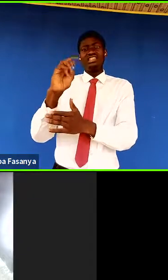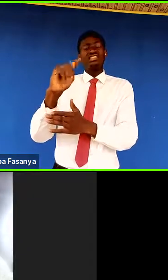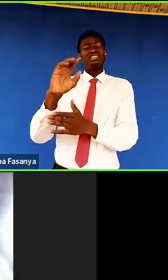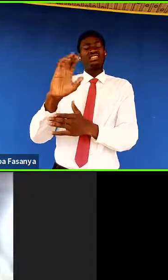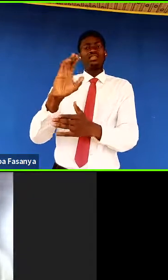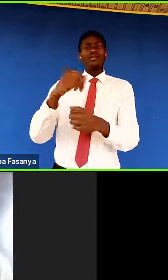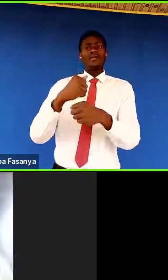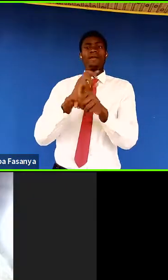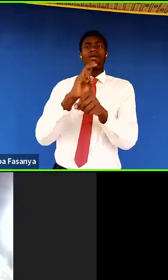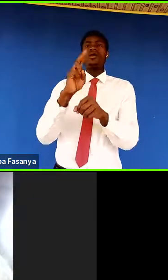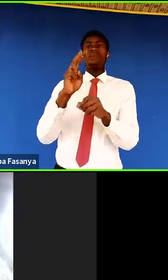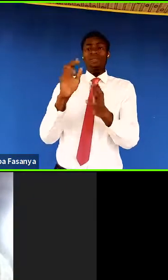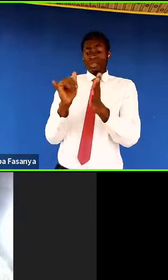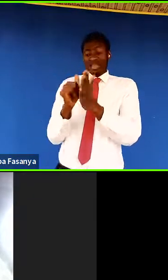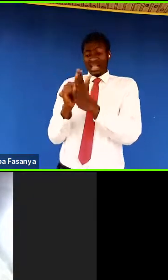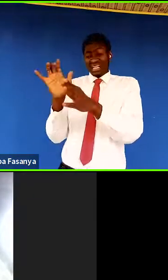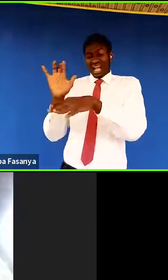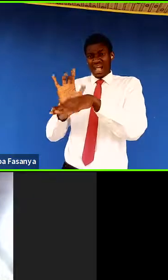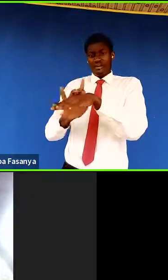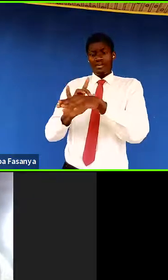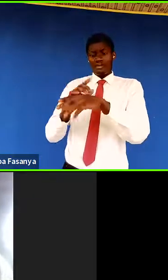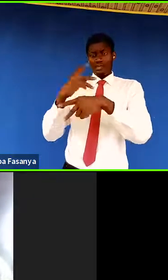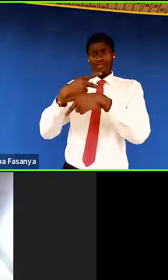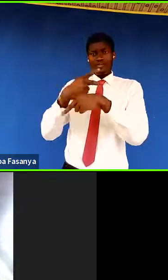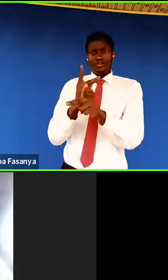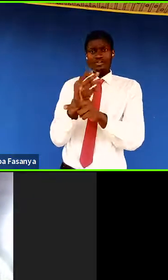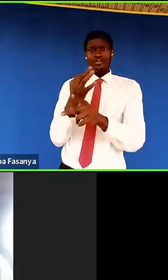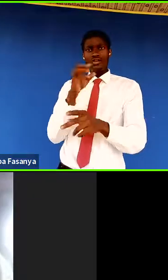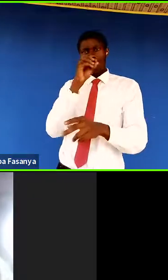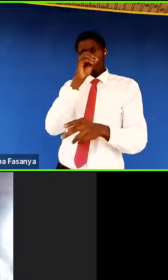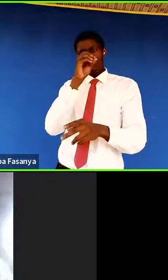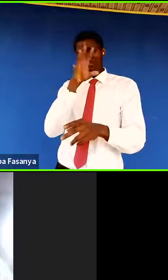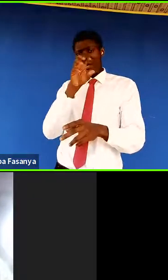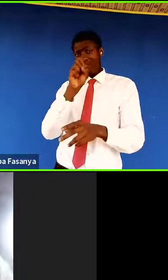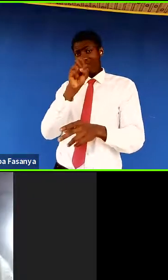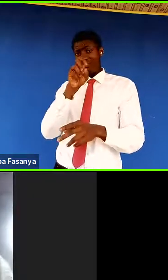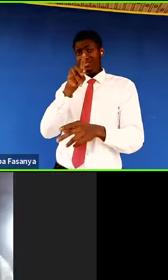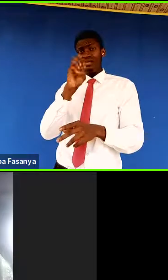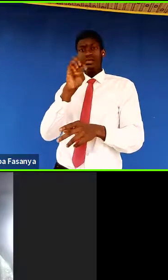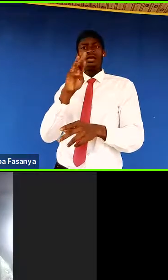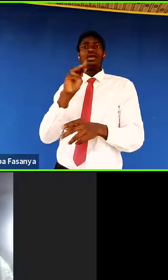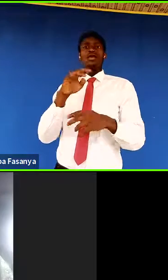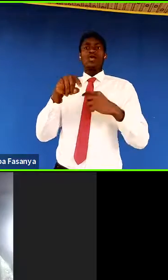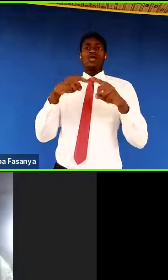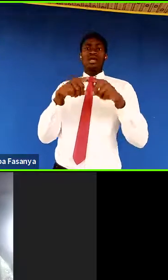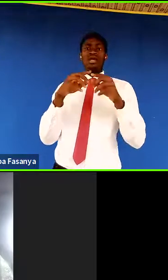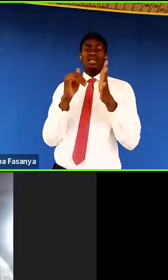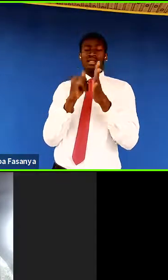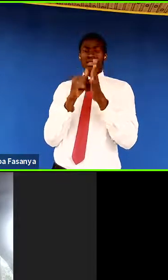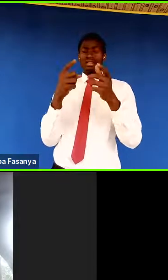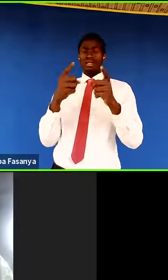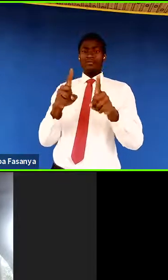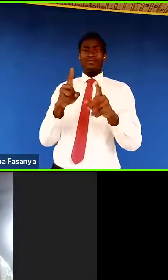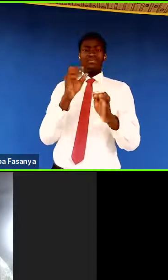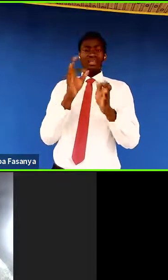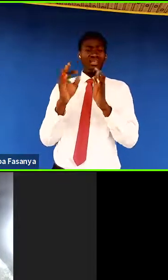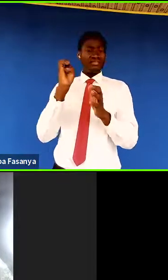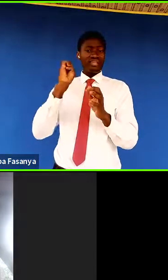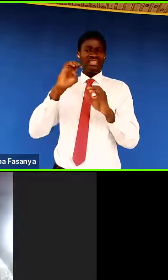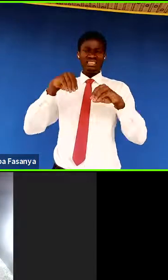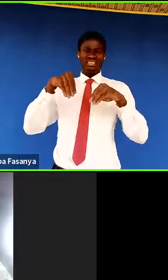affects the production of sperms. When that happens, if the sperms are, if he's giving us very low